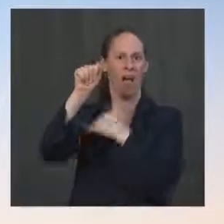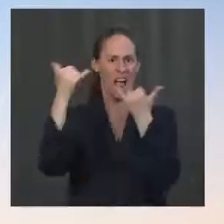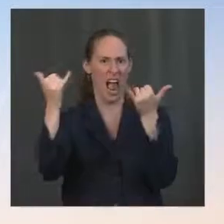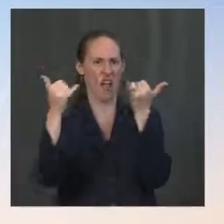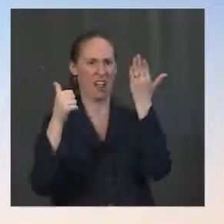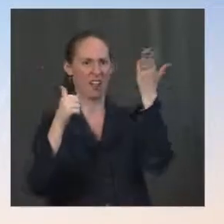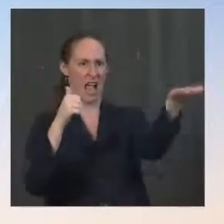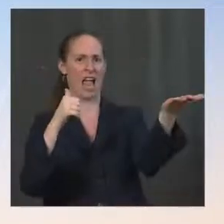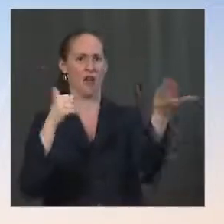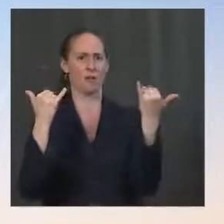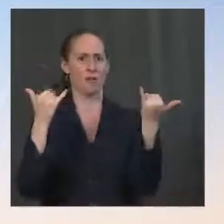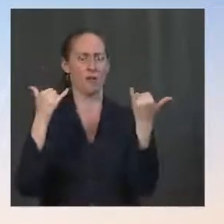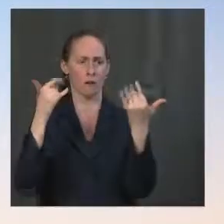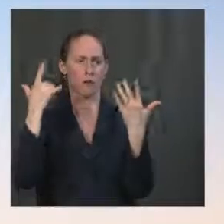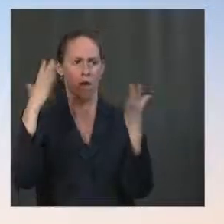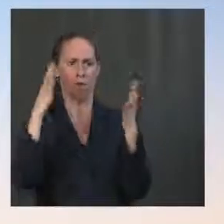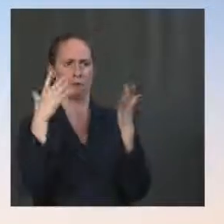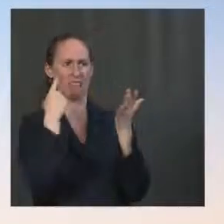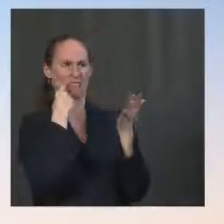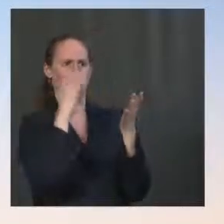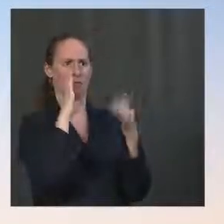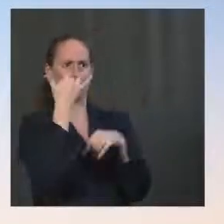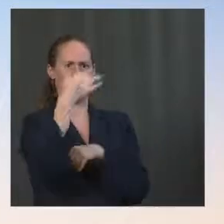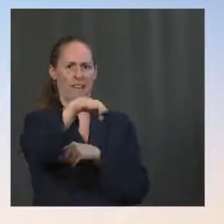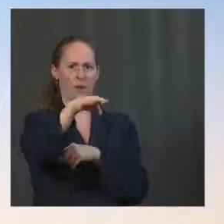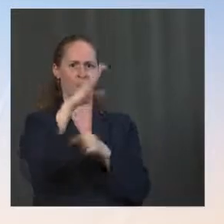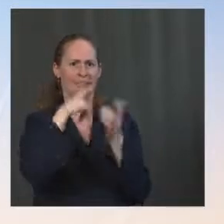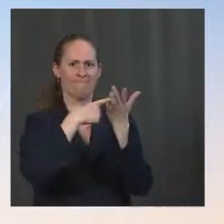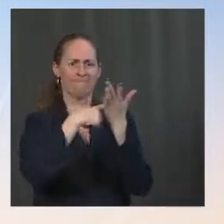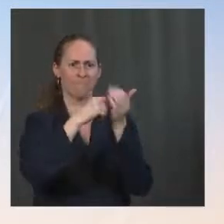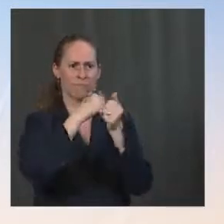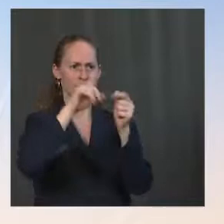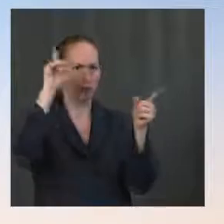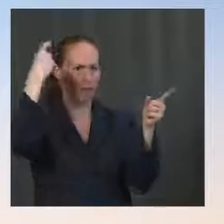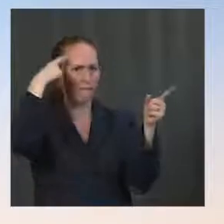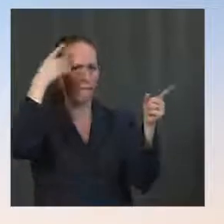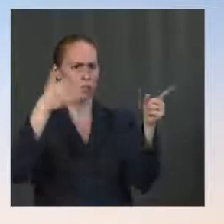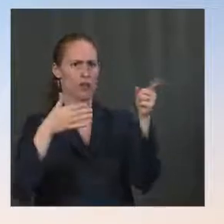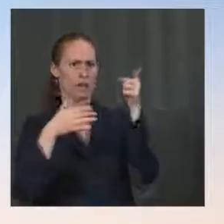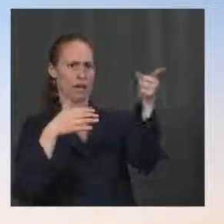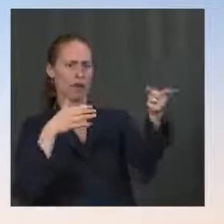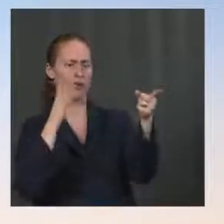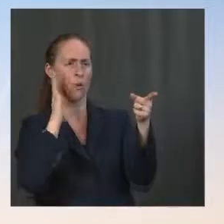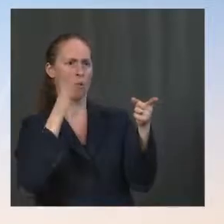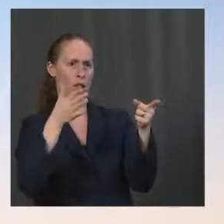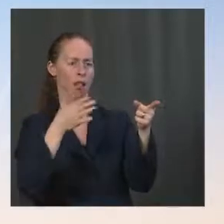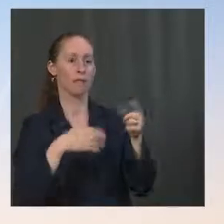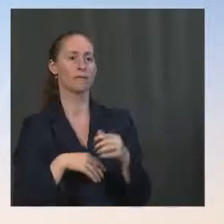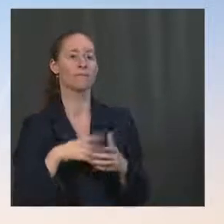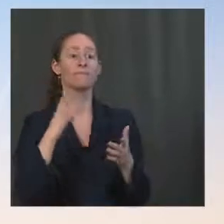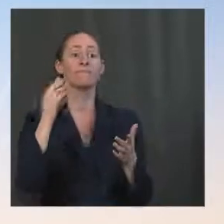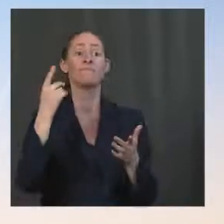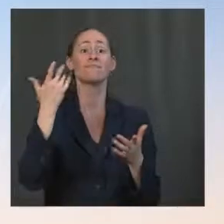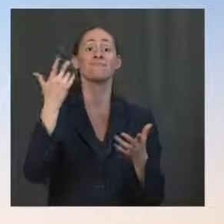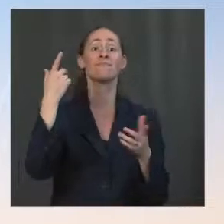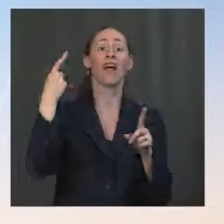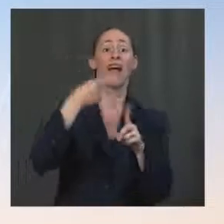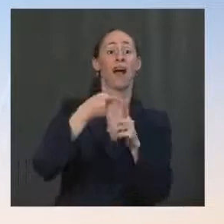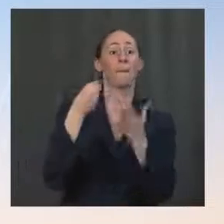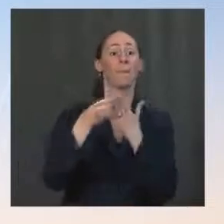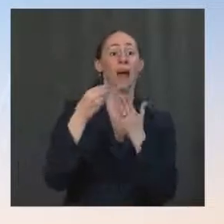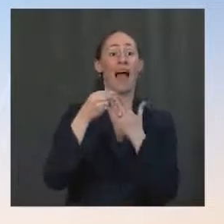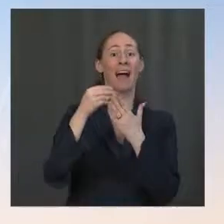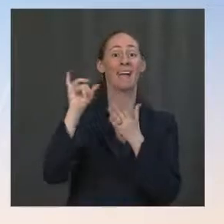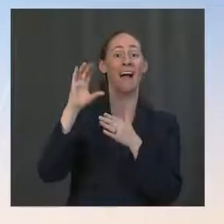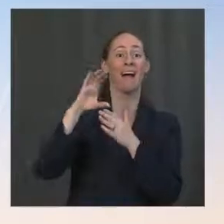governor later this afternoon. In terms of the supplementary funding from the hurricane from last year, I'll have to